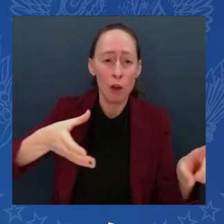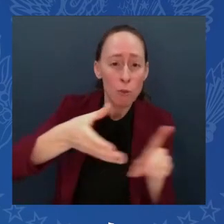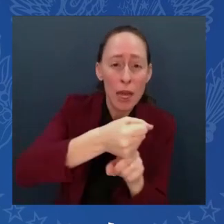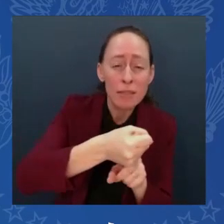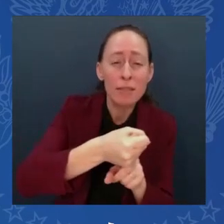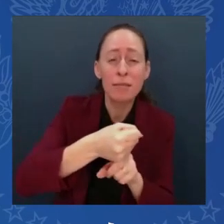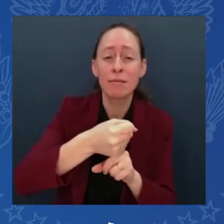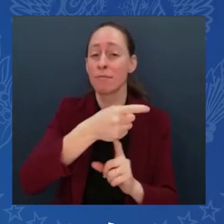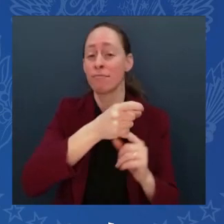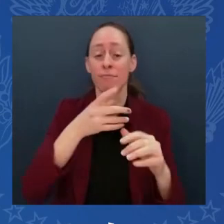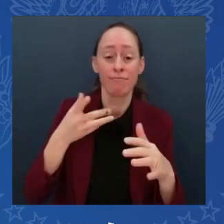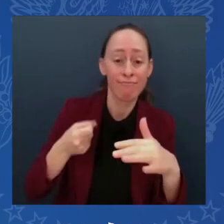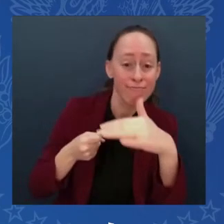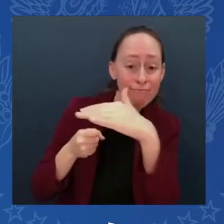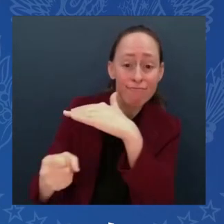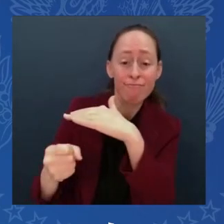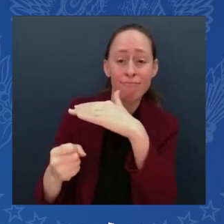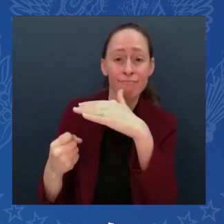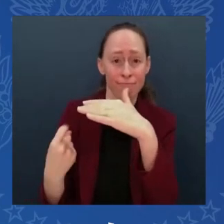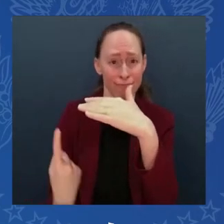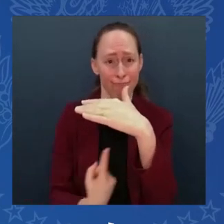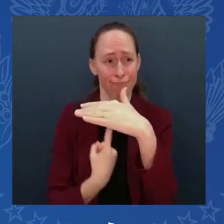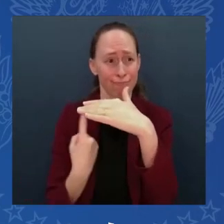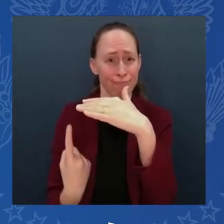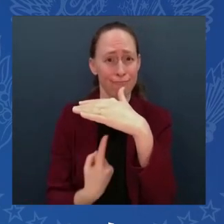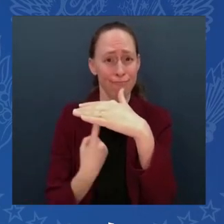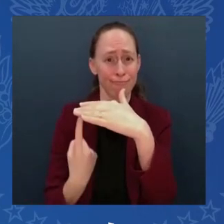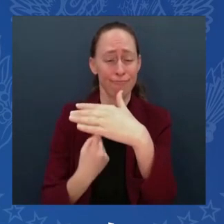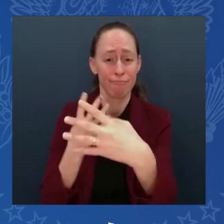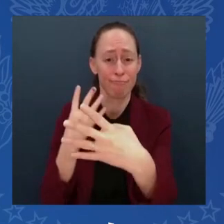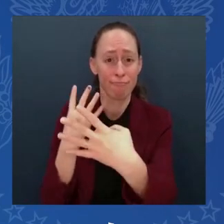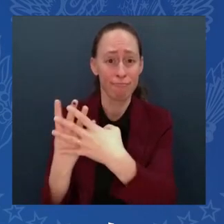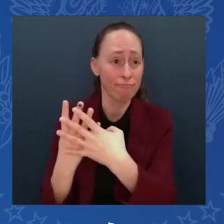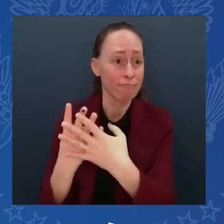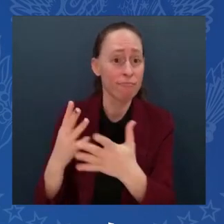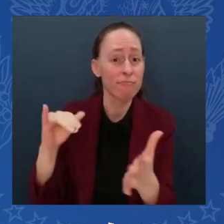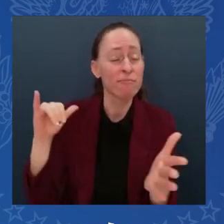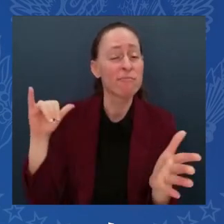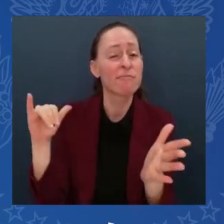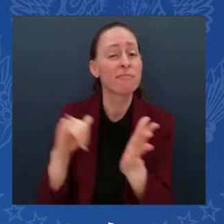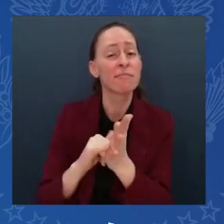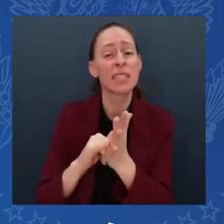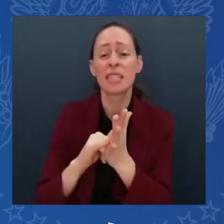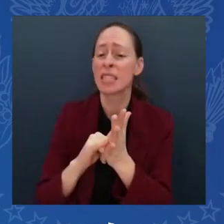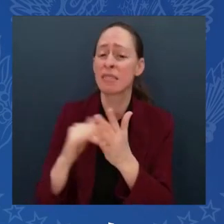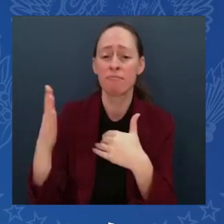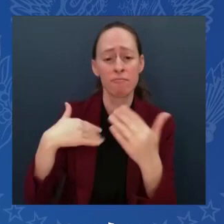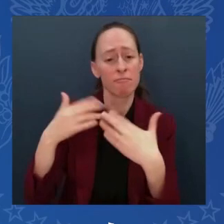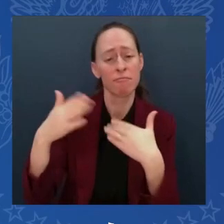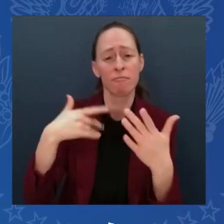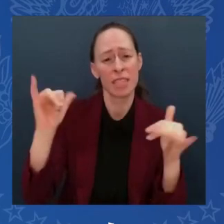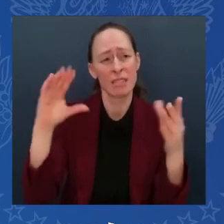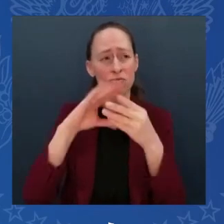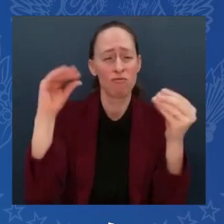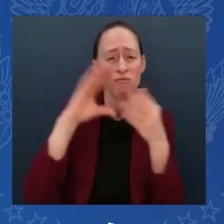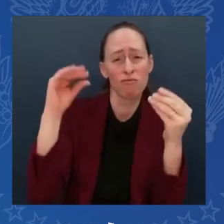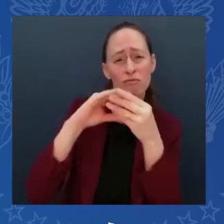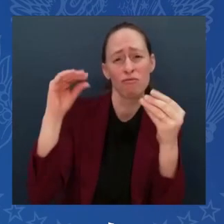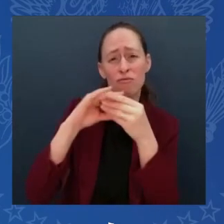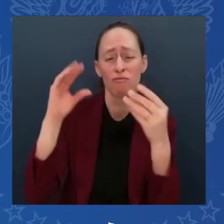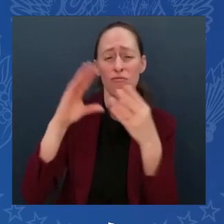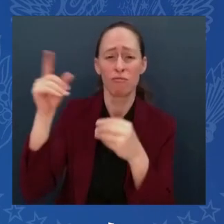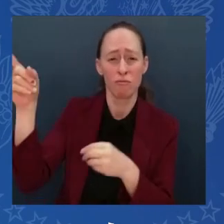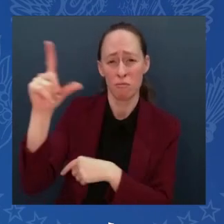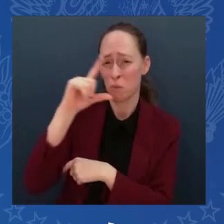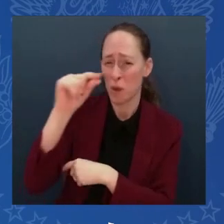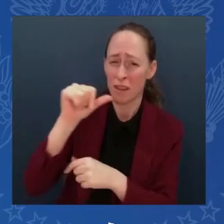all that didn't stop him from calling out Putin's lies. Even in prison, he was a powerful voice for the truth, which is kind